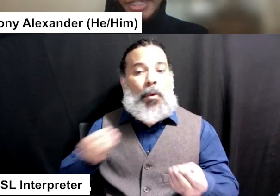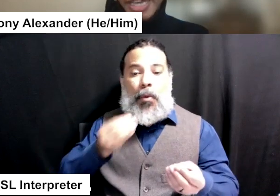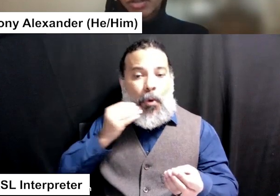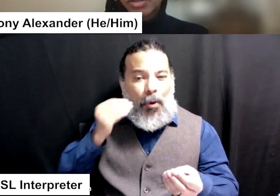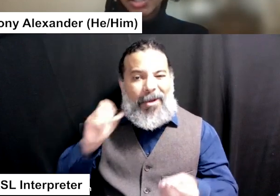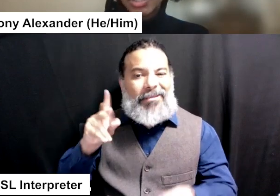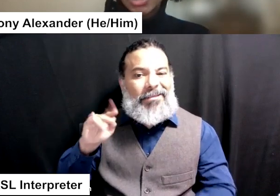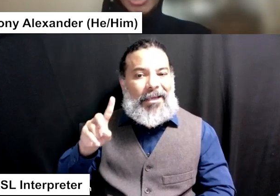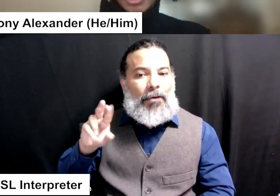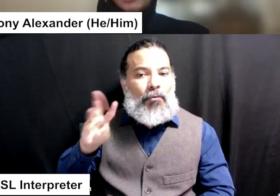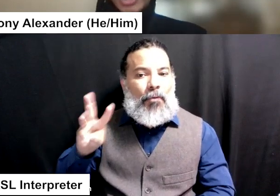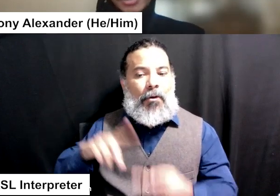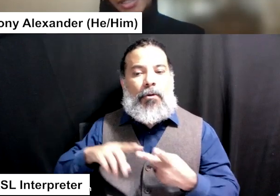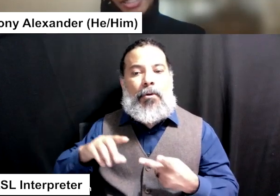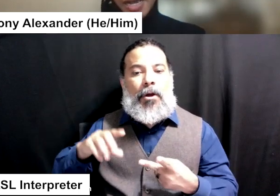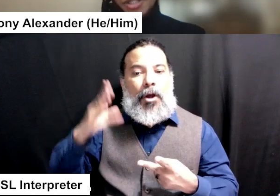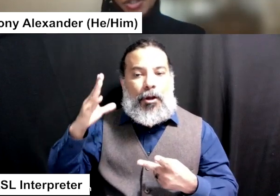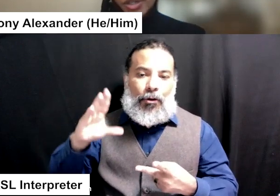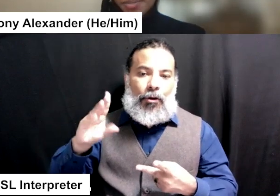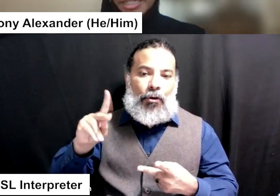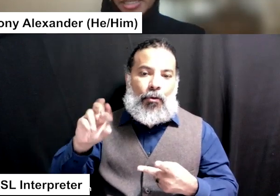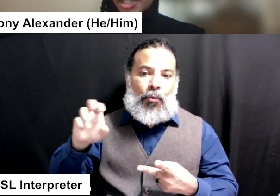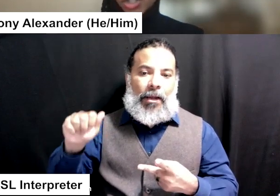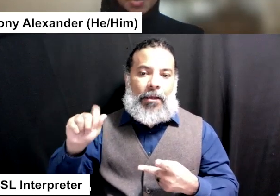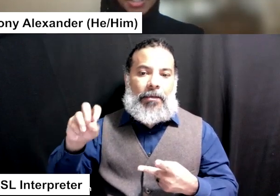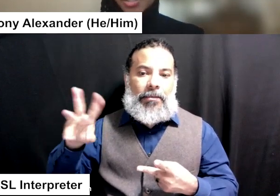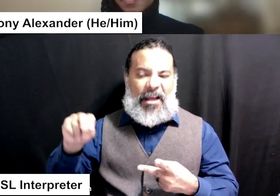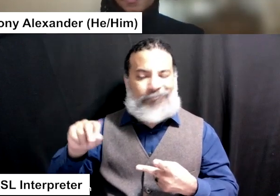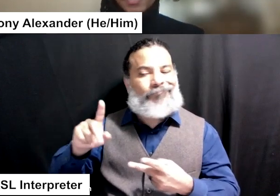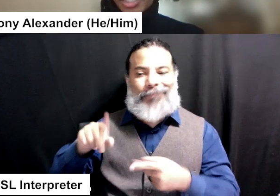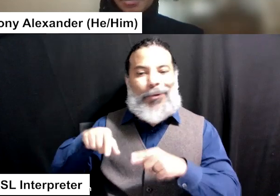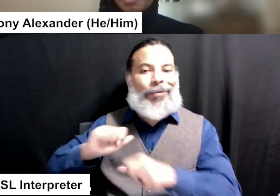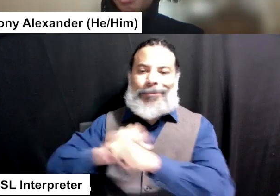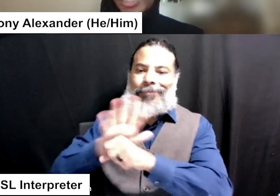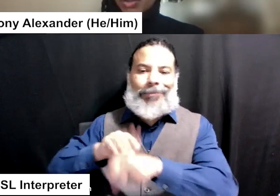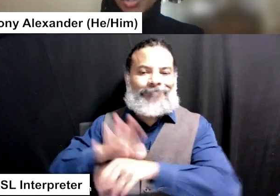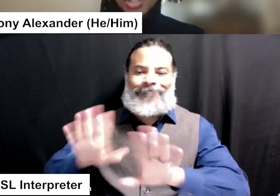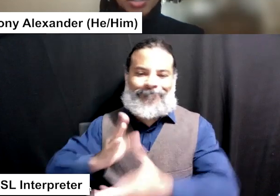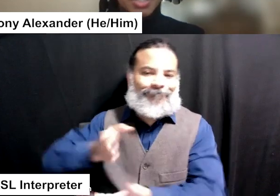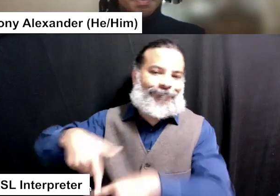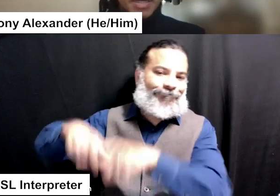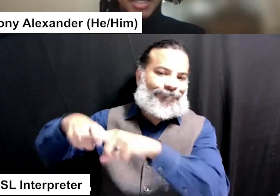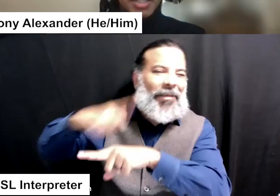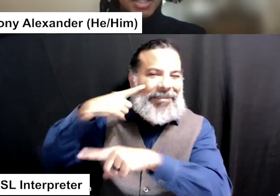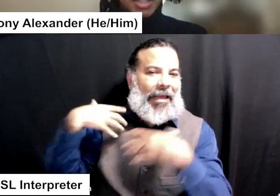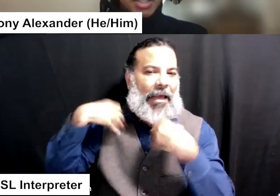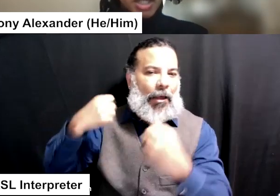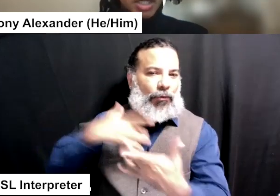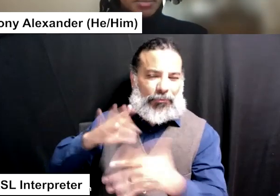in Koreatown. And that stopped during the pandemic just because of health concerns.